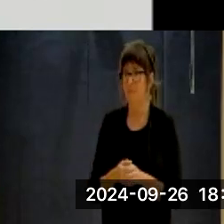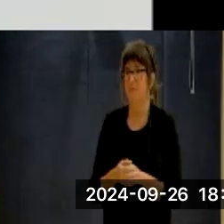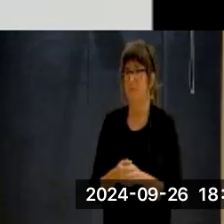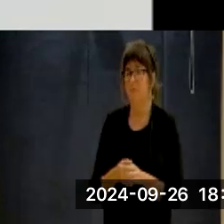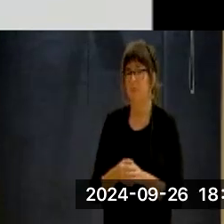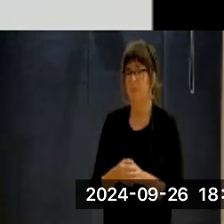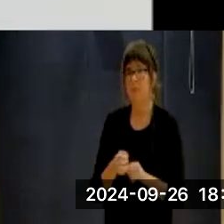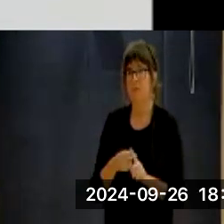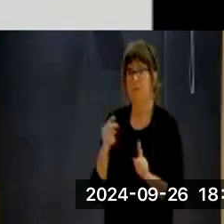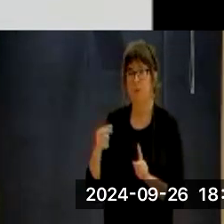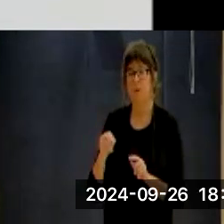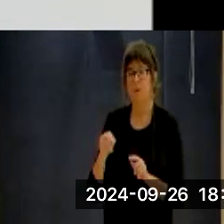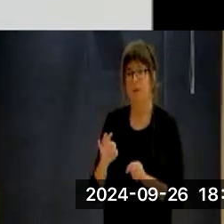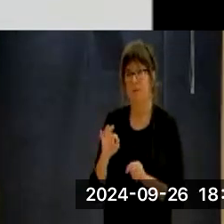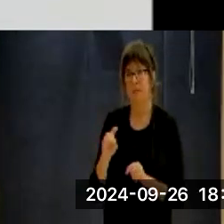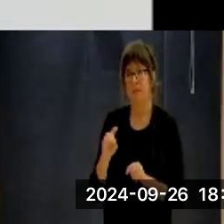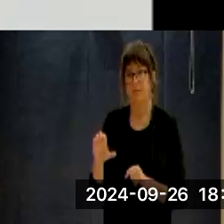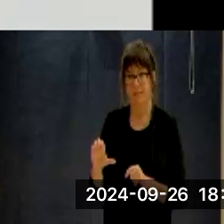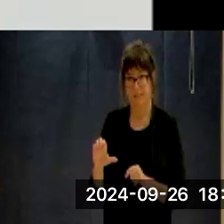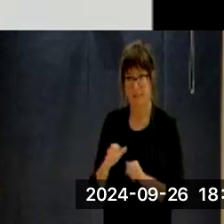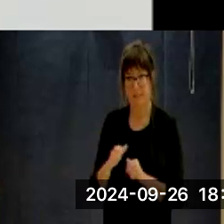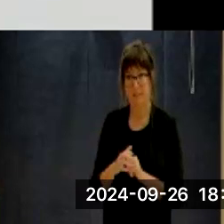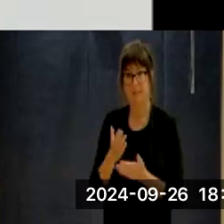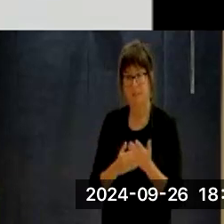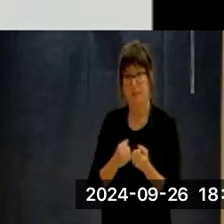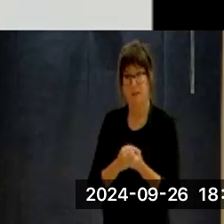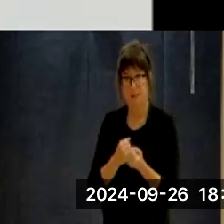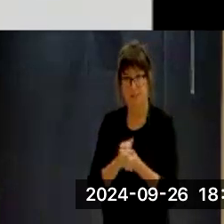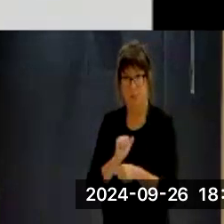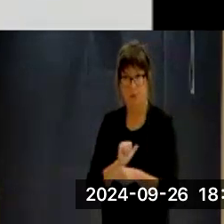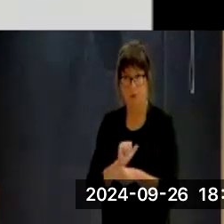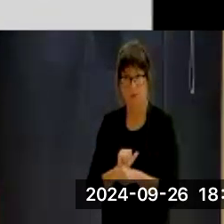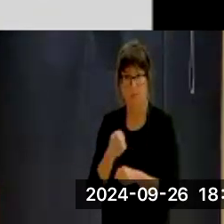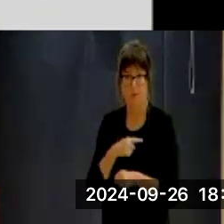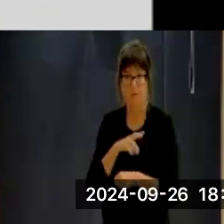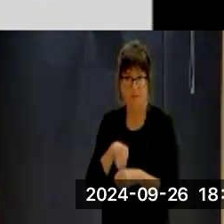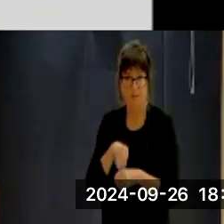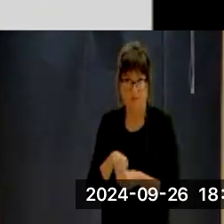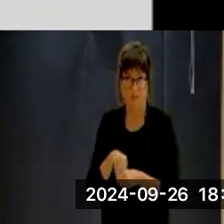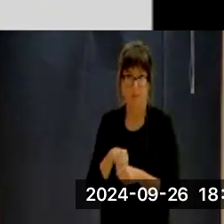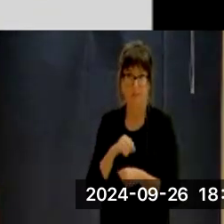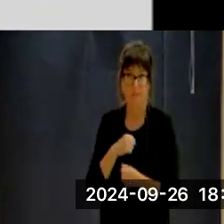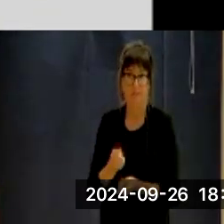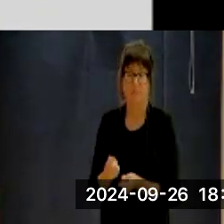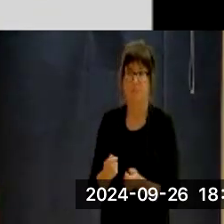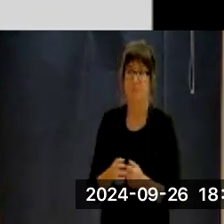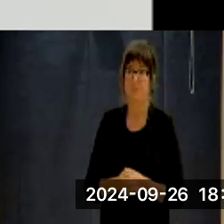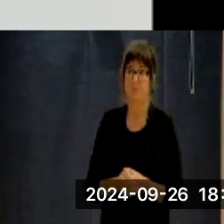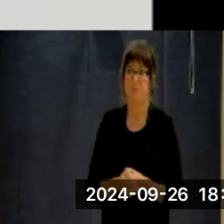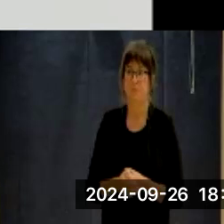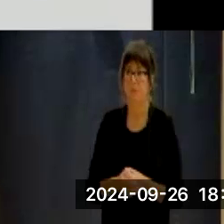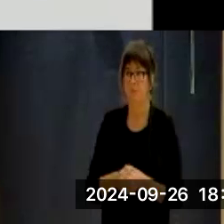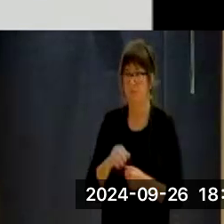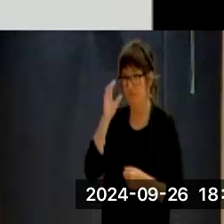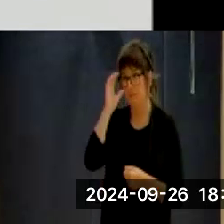the standpoint of Disability Rights California and some of the advocacy work that we're involved often in. So as far